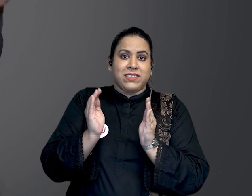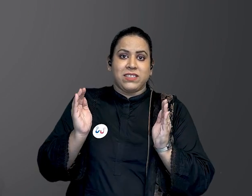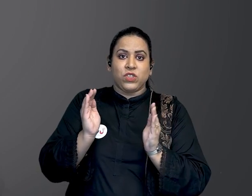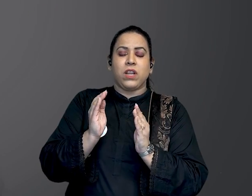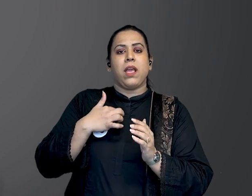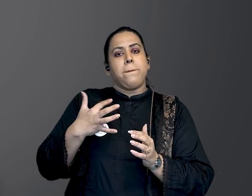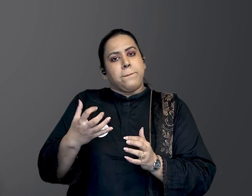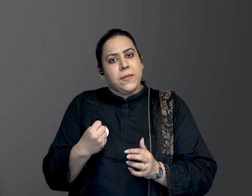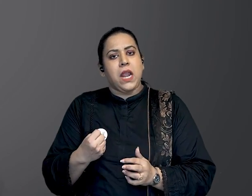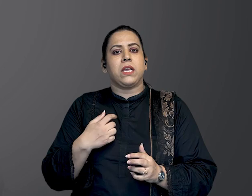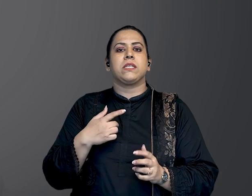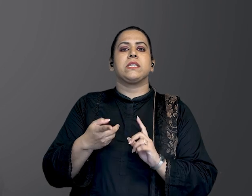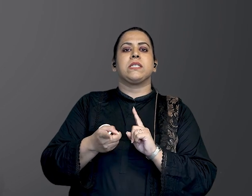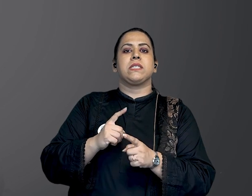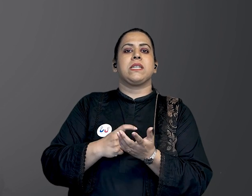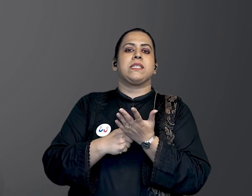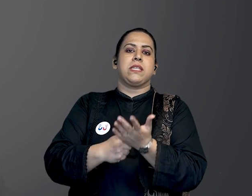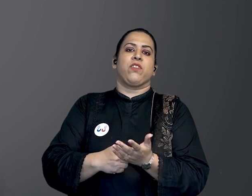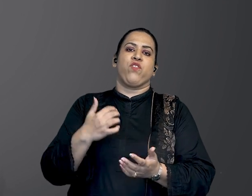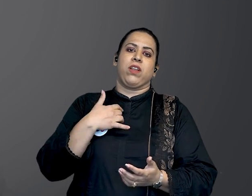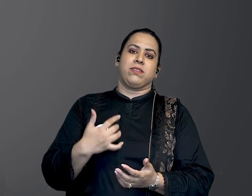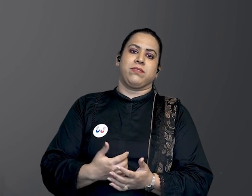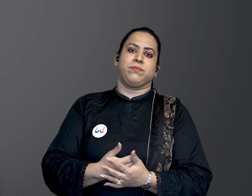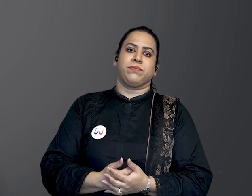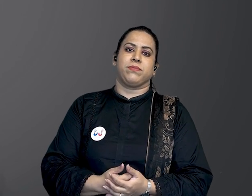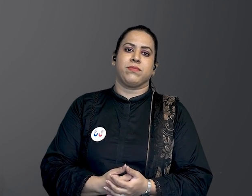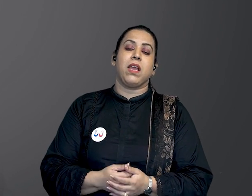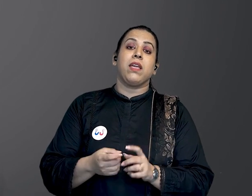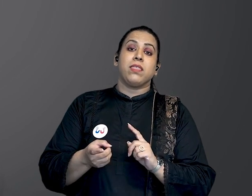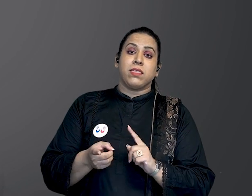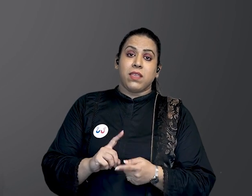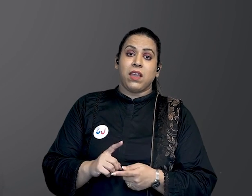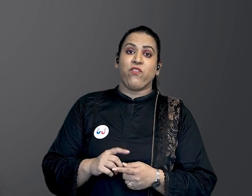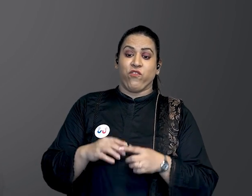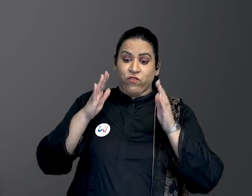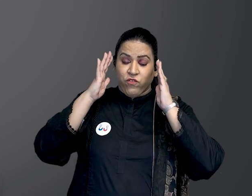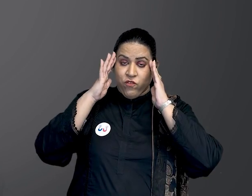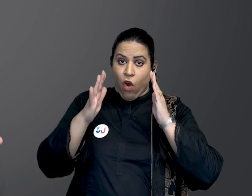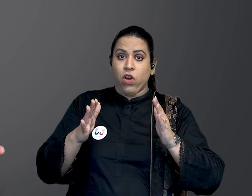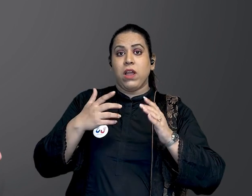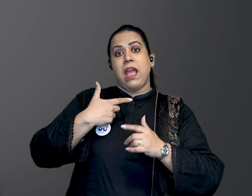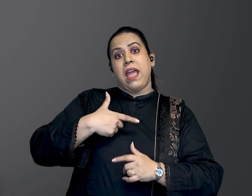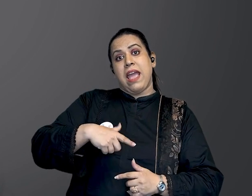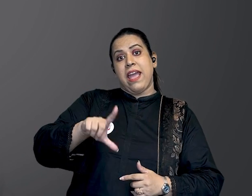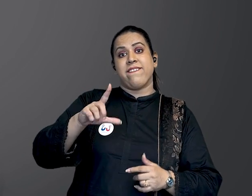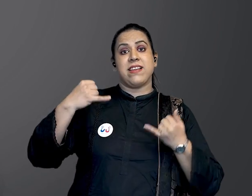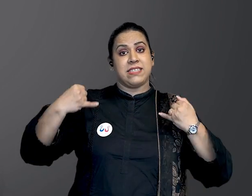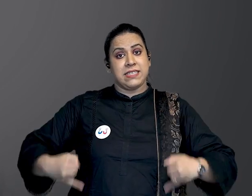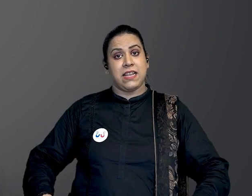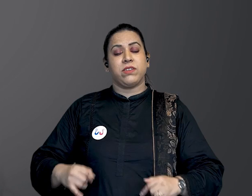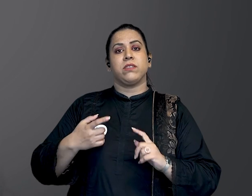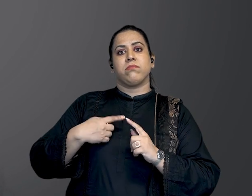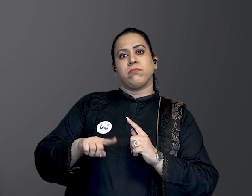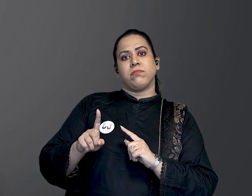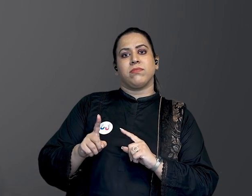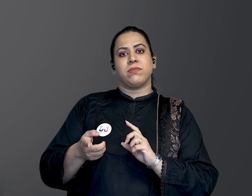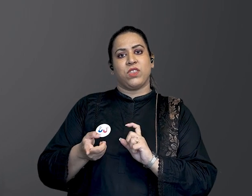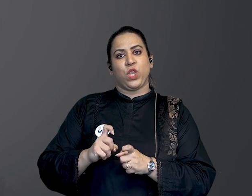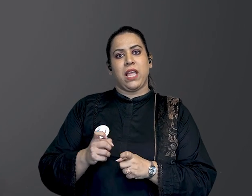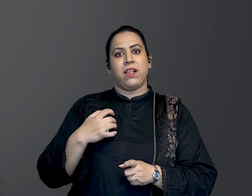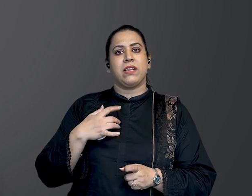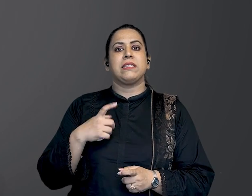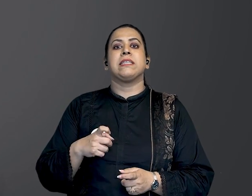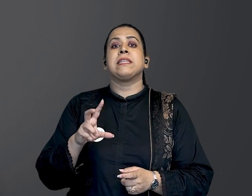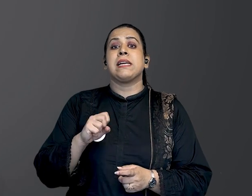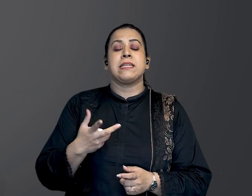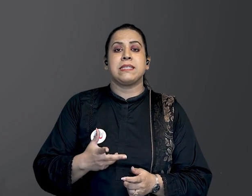out and the calories you put in. And there's no rocket science to it. It's just very simple. And the